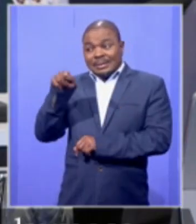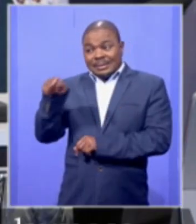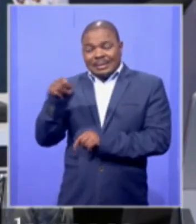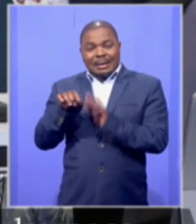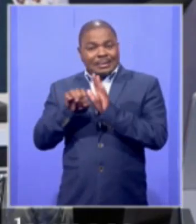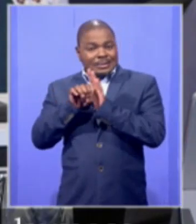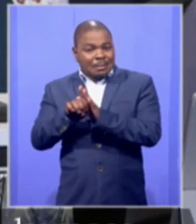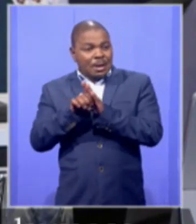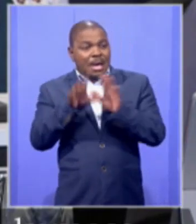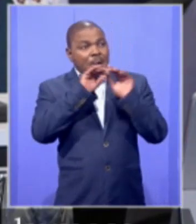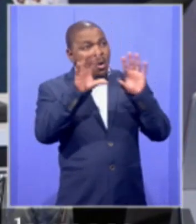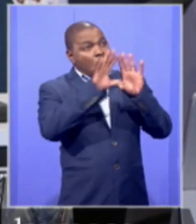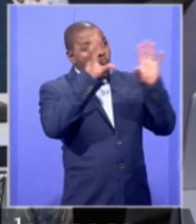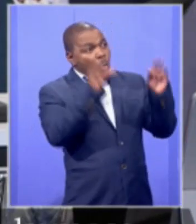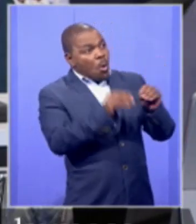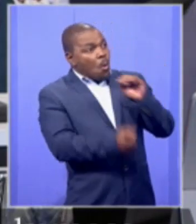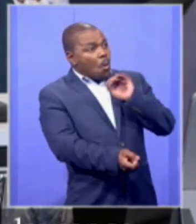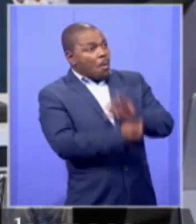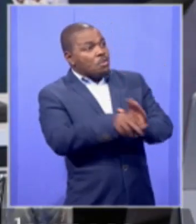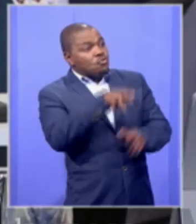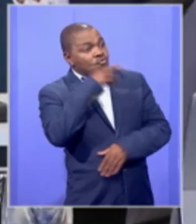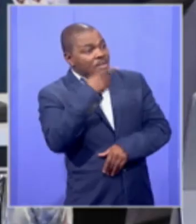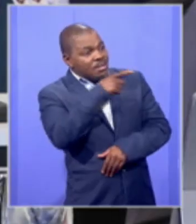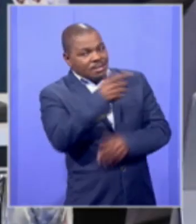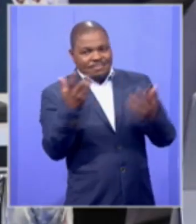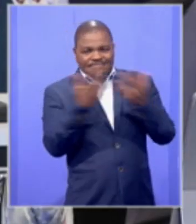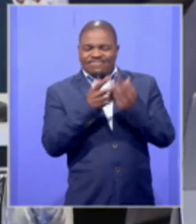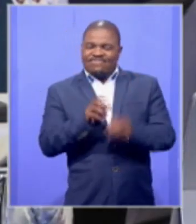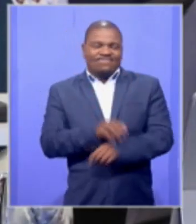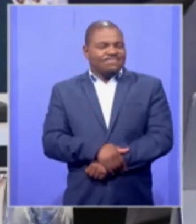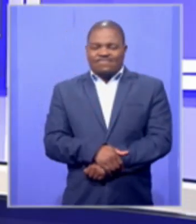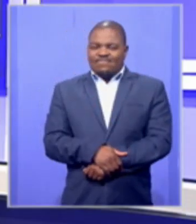represent the total reality that we face.